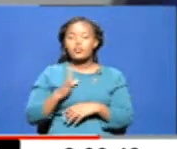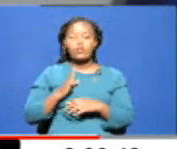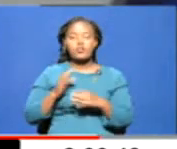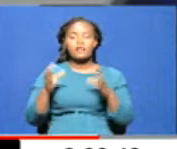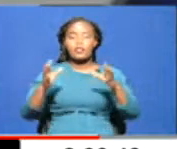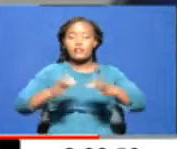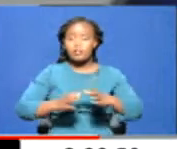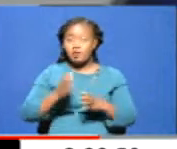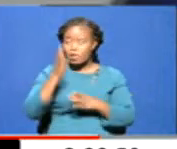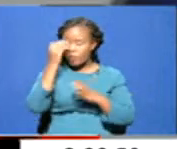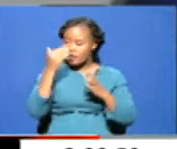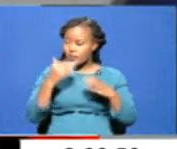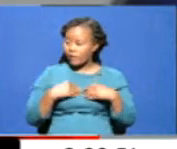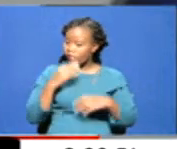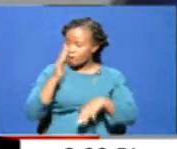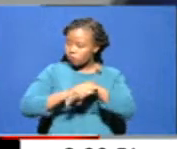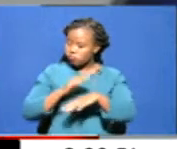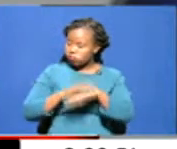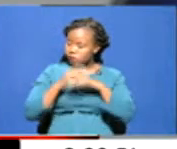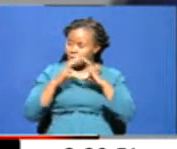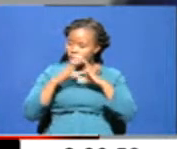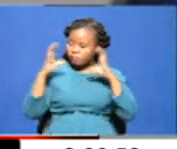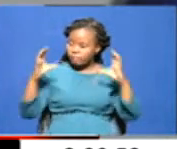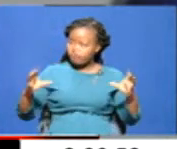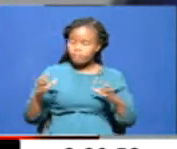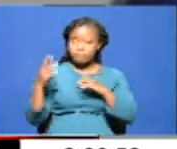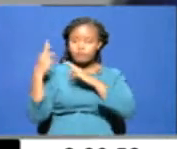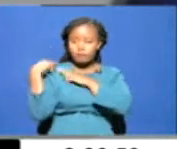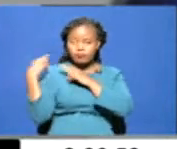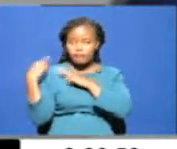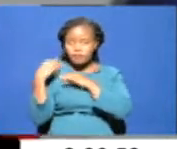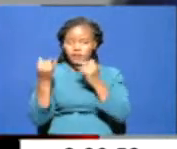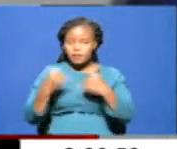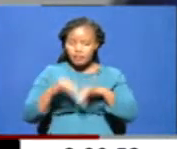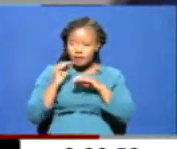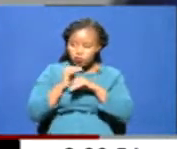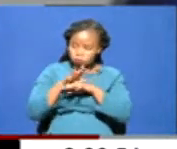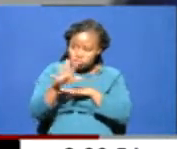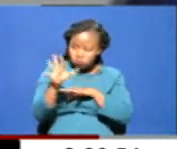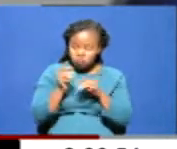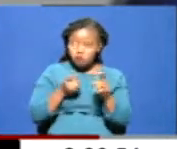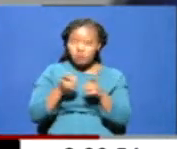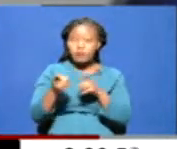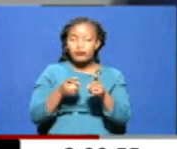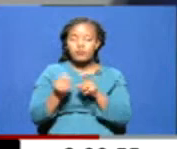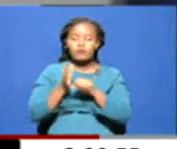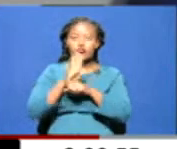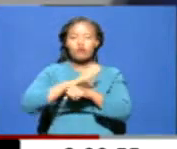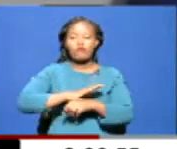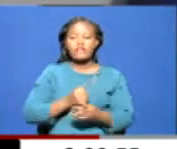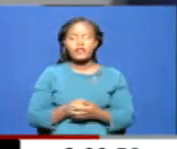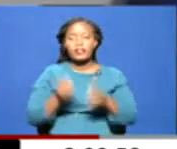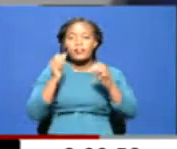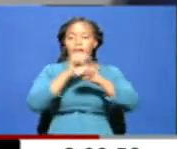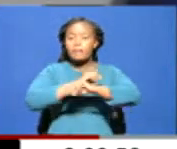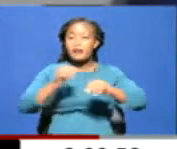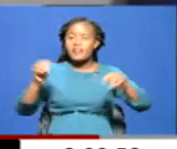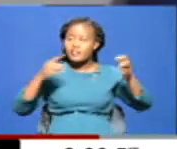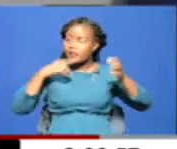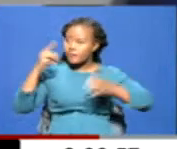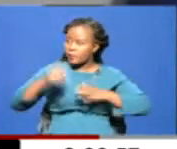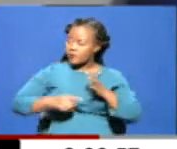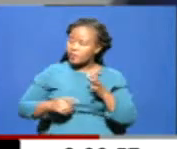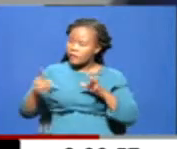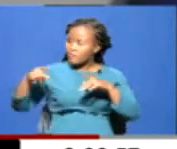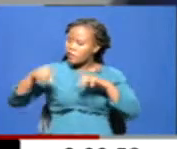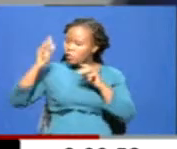a leading role in containment measures against the spread of COVID-19. The president says heroic acts by